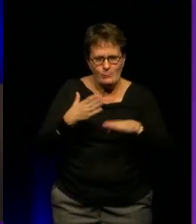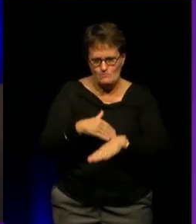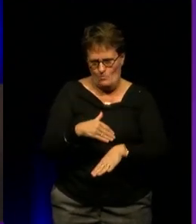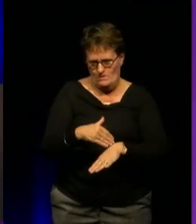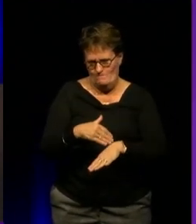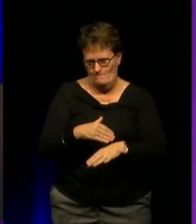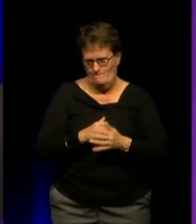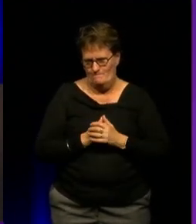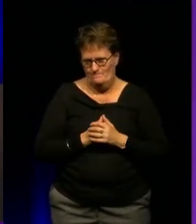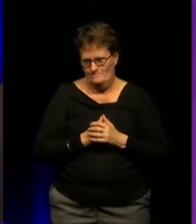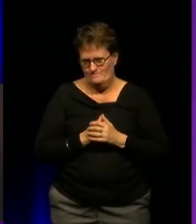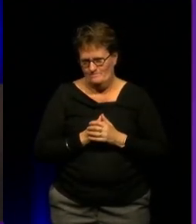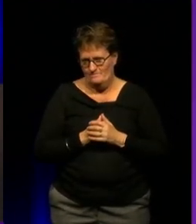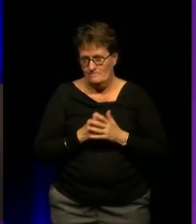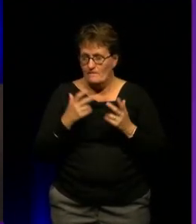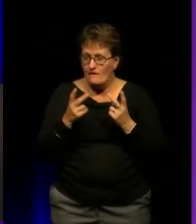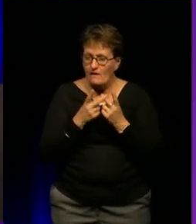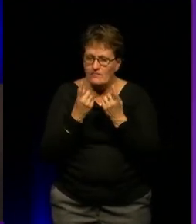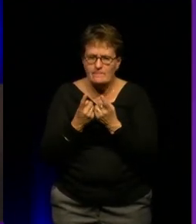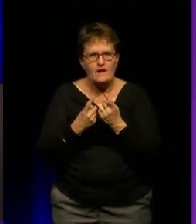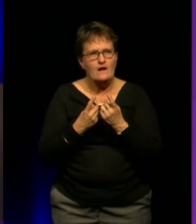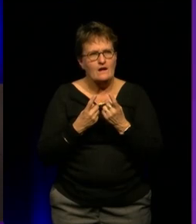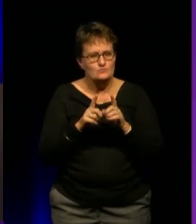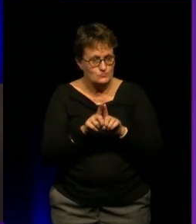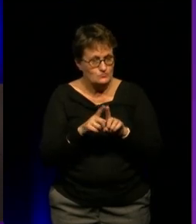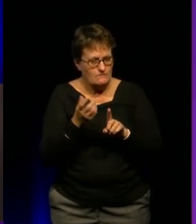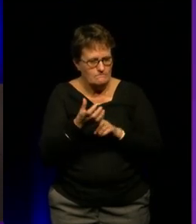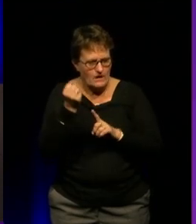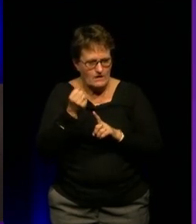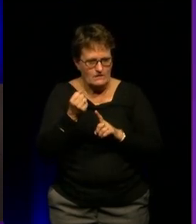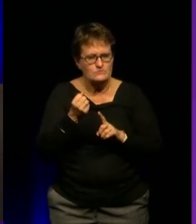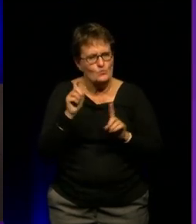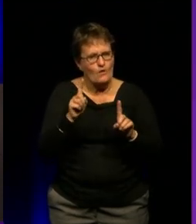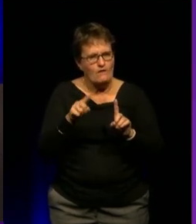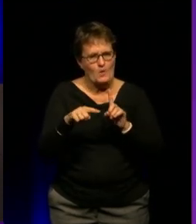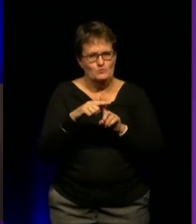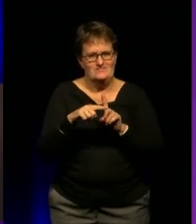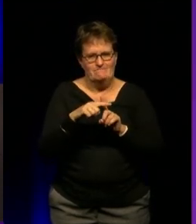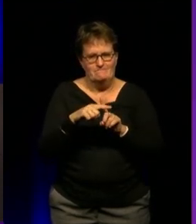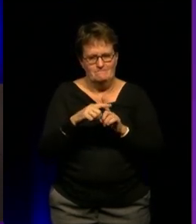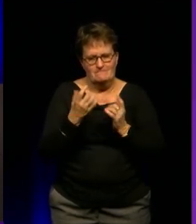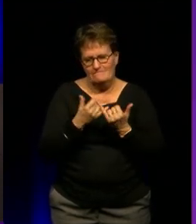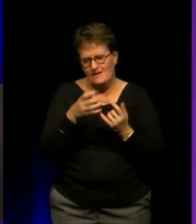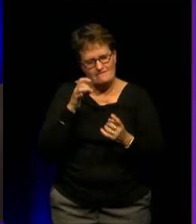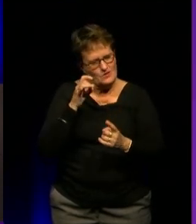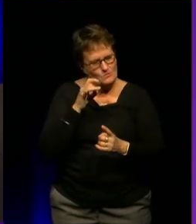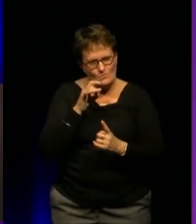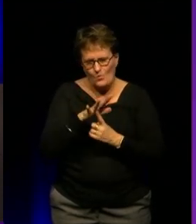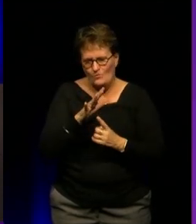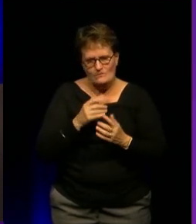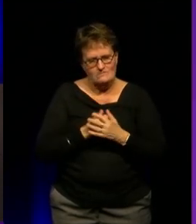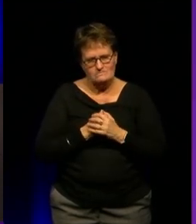so the other thing that I've really found is being positive. It has such an important impact.